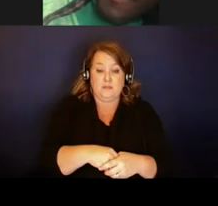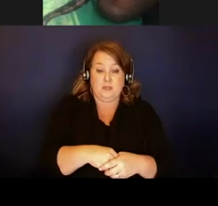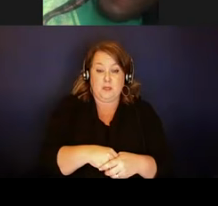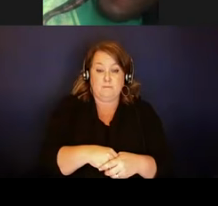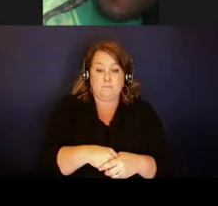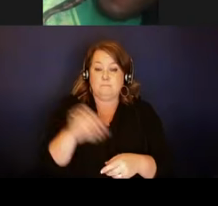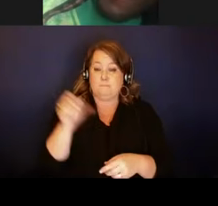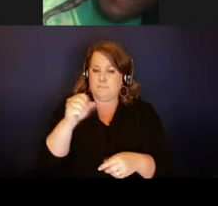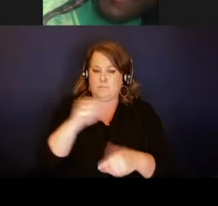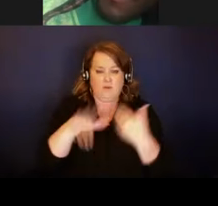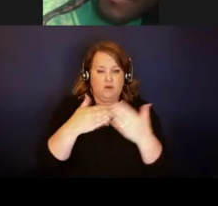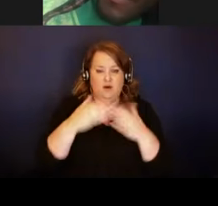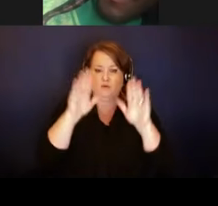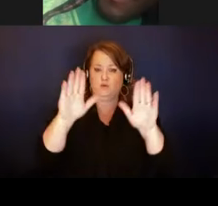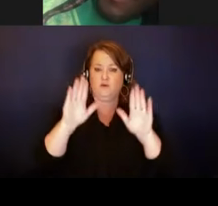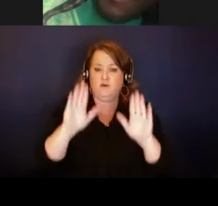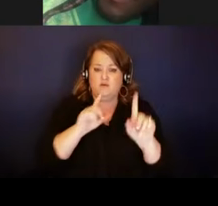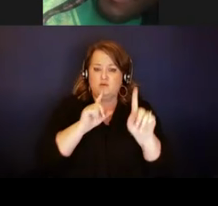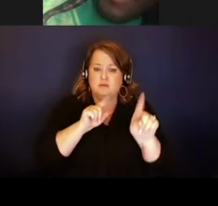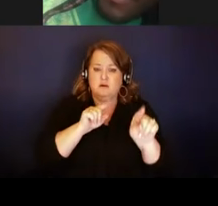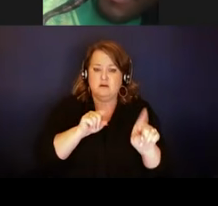These are all lovely responses.